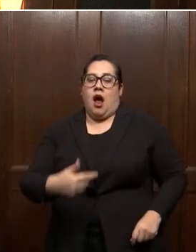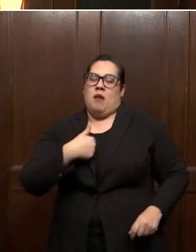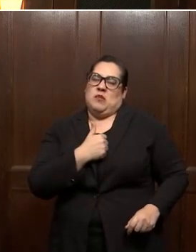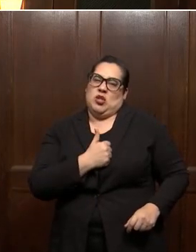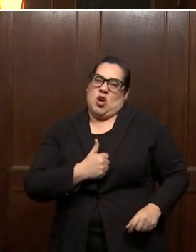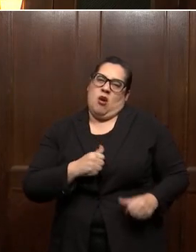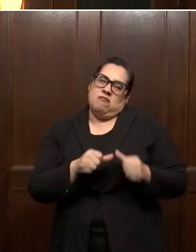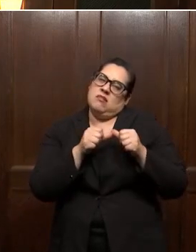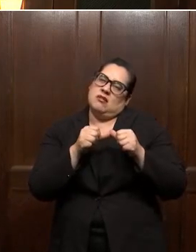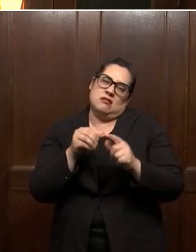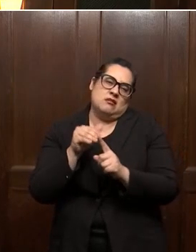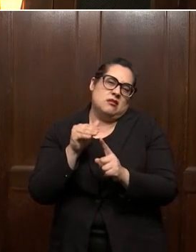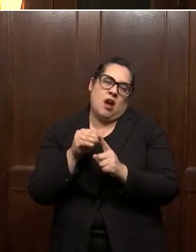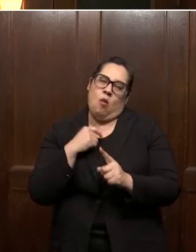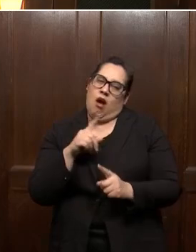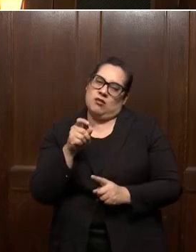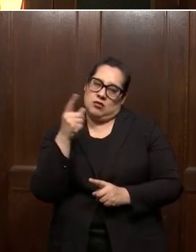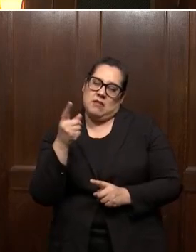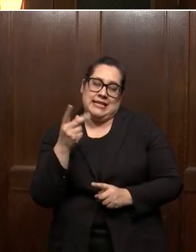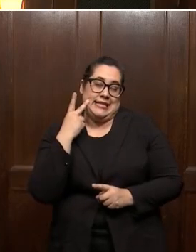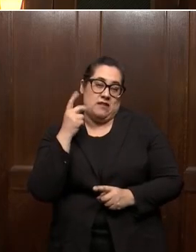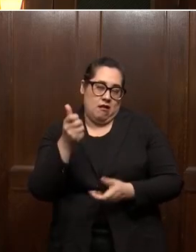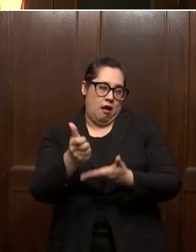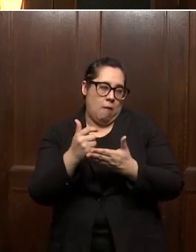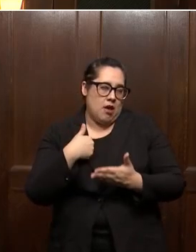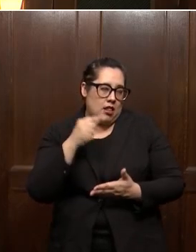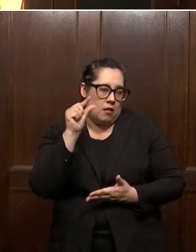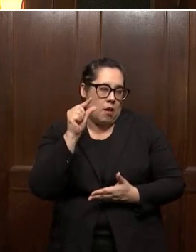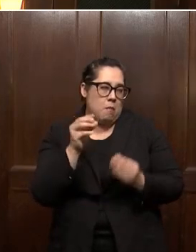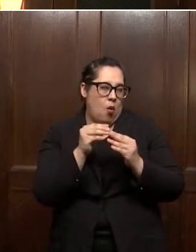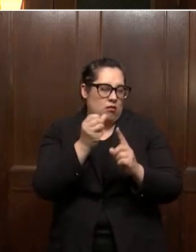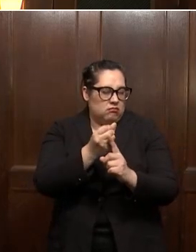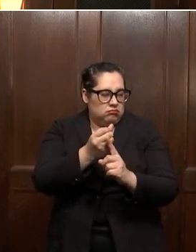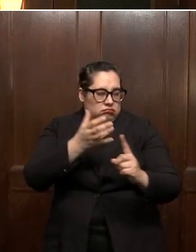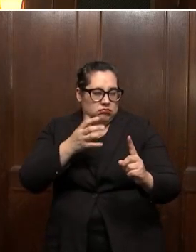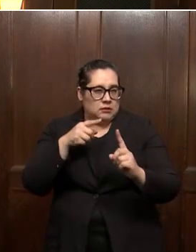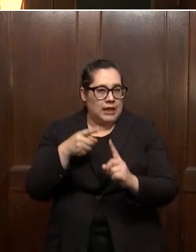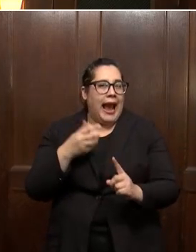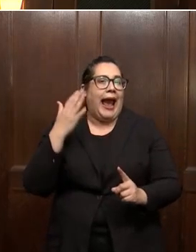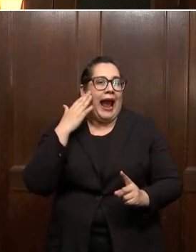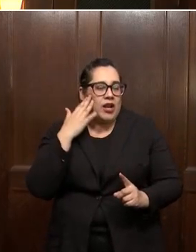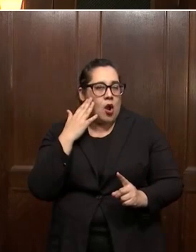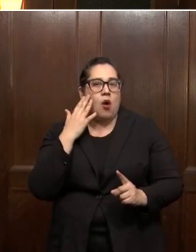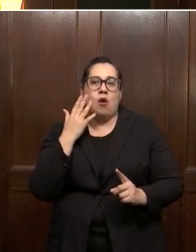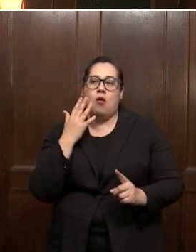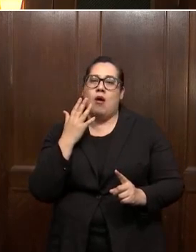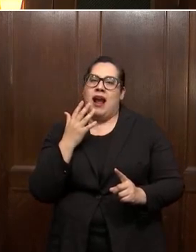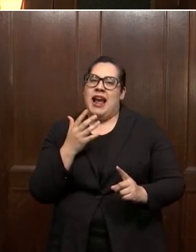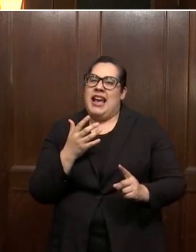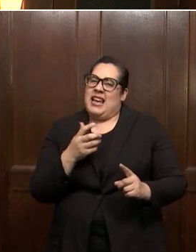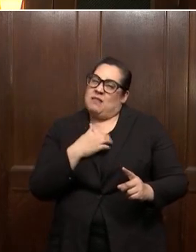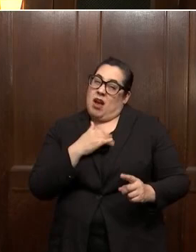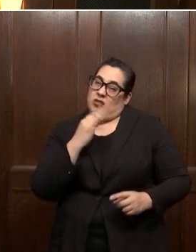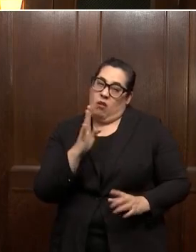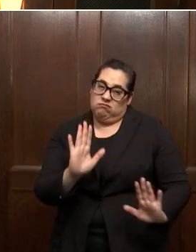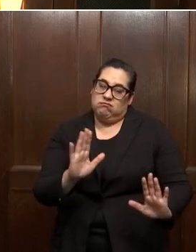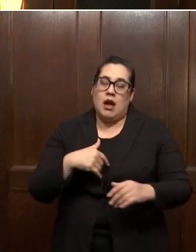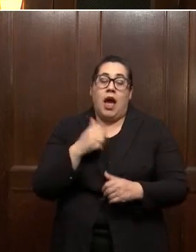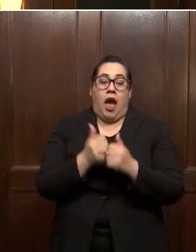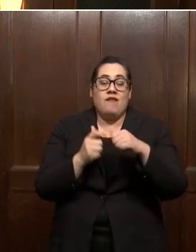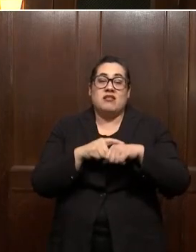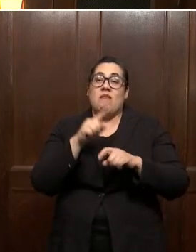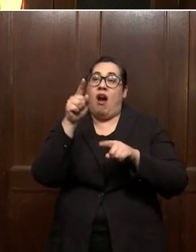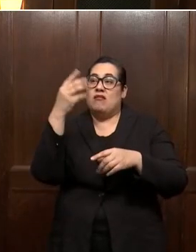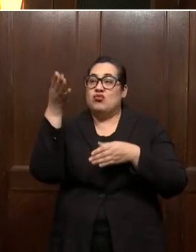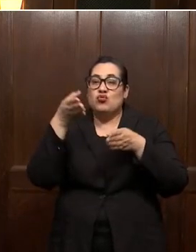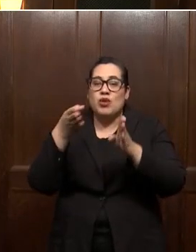to be persistent. I'm going to ask you something, and I want to see if you can help me a little bit with a little more specific question. I know it's kind of hard, but it's my job. Every time I go out on the